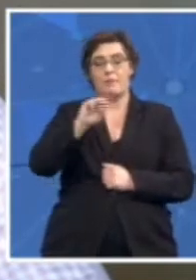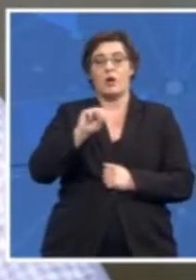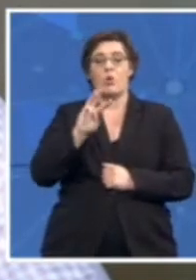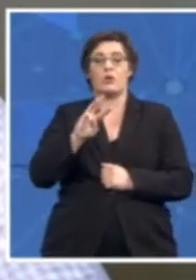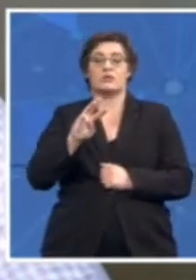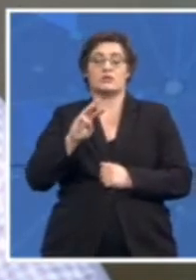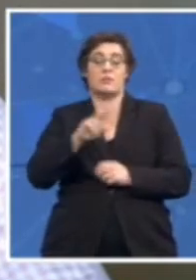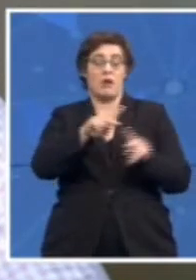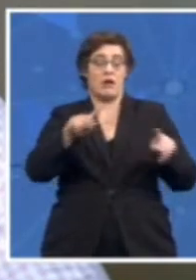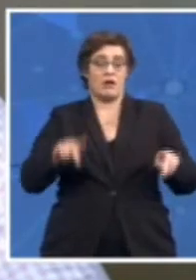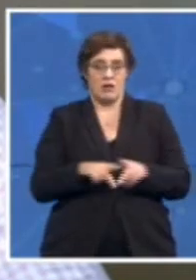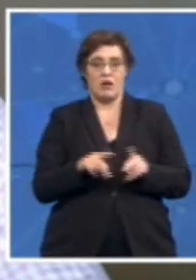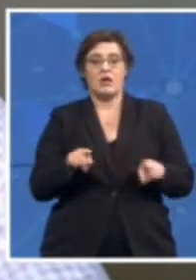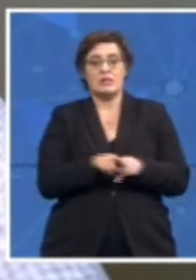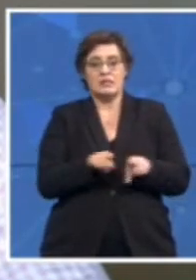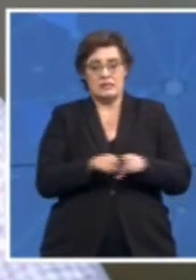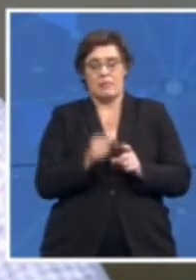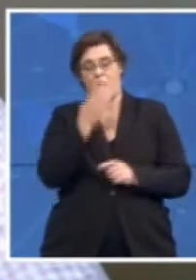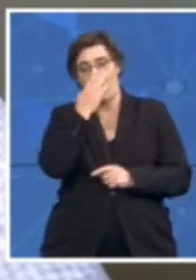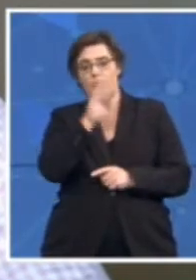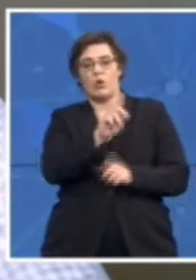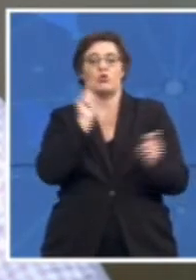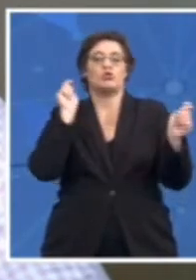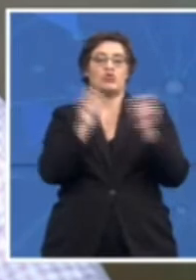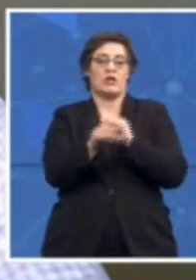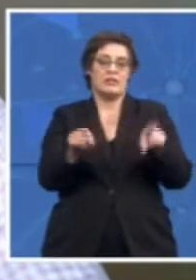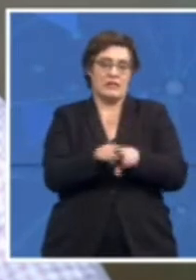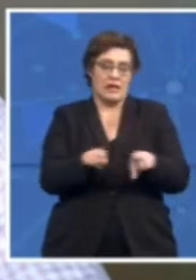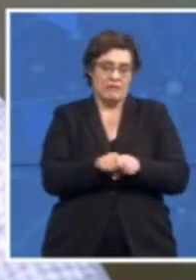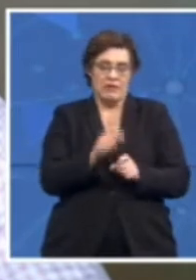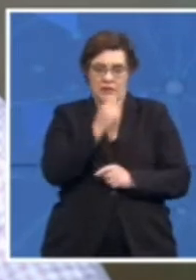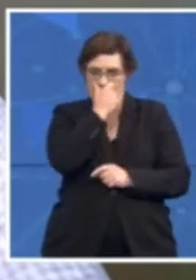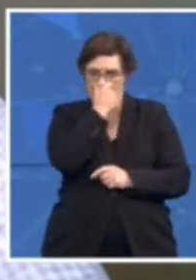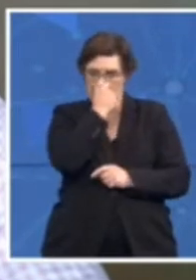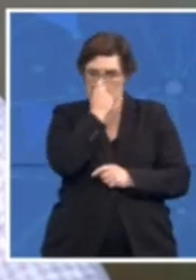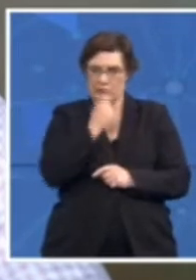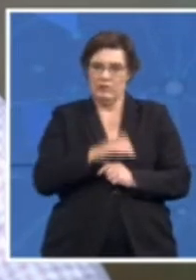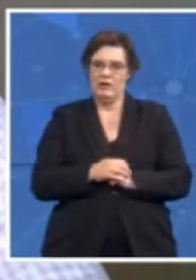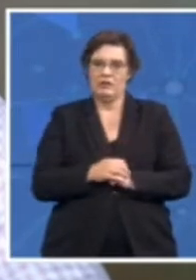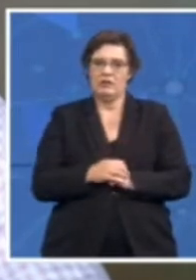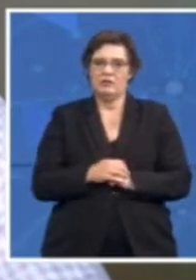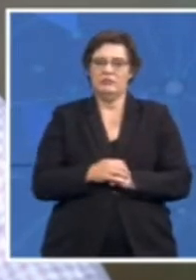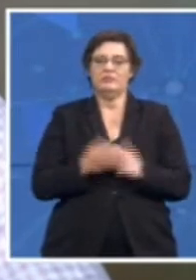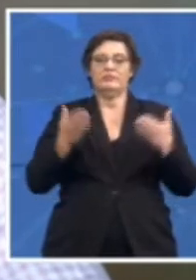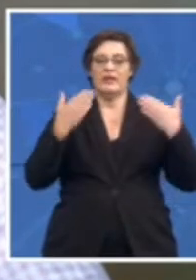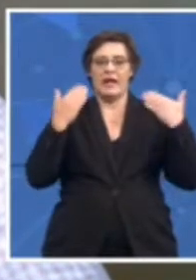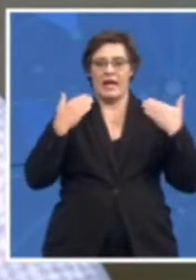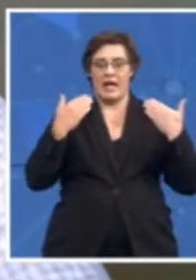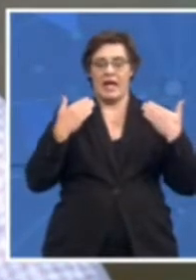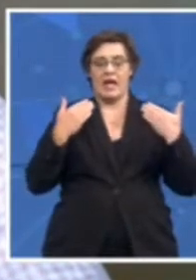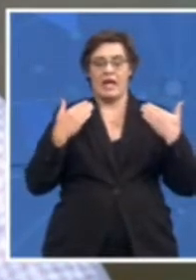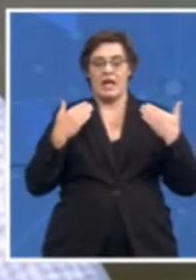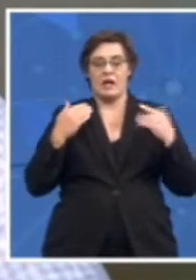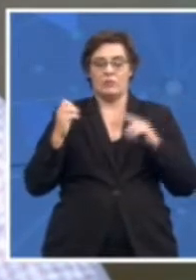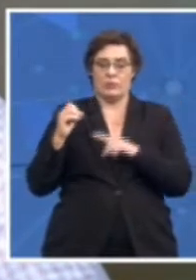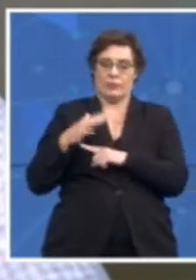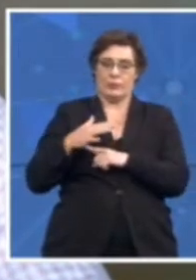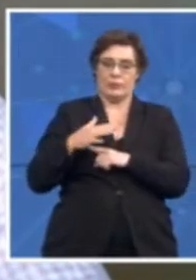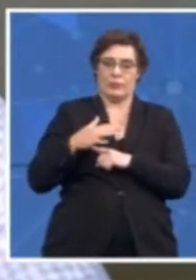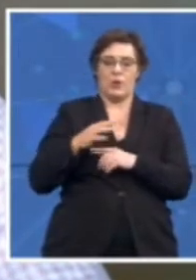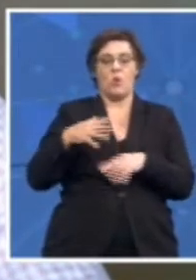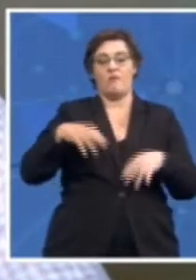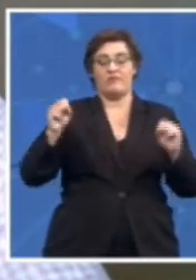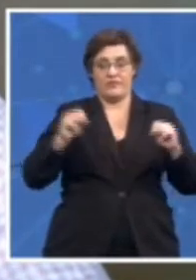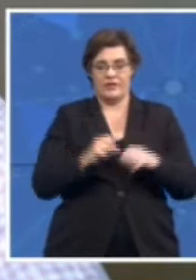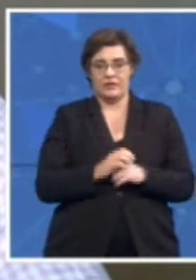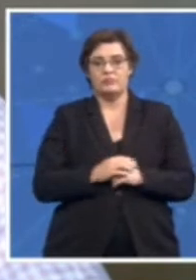approach to electricity consumption. We are switching off our air conditioning during off-peak times. We're switching it off earlier than